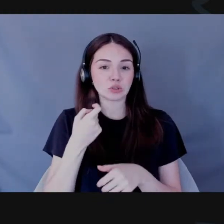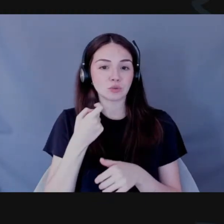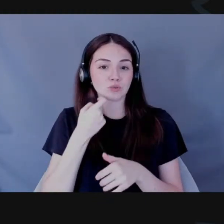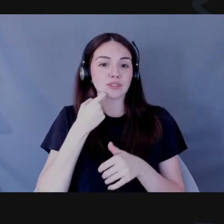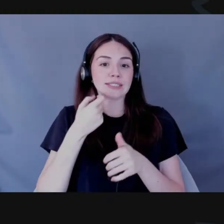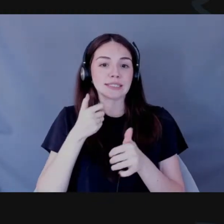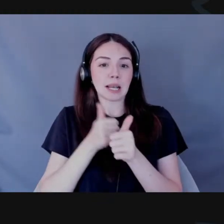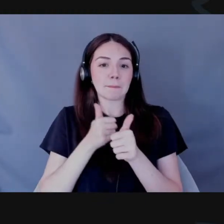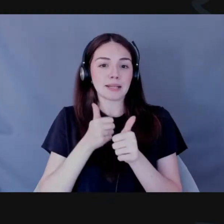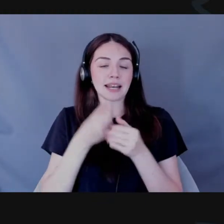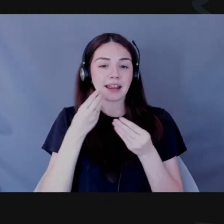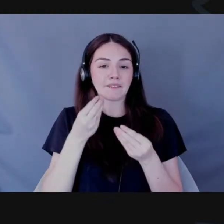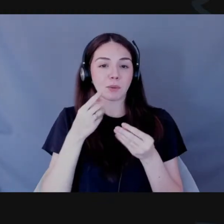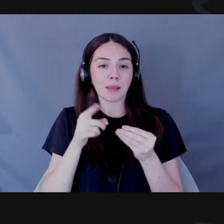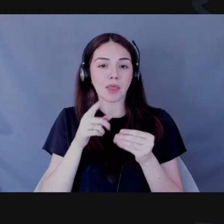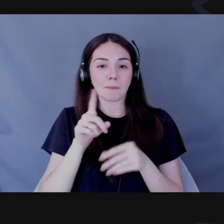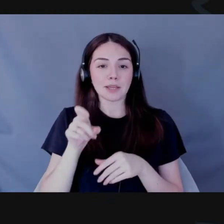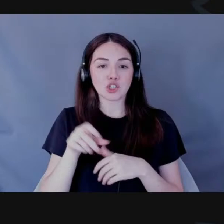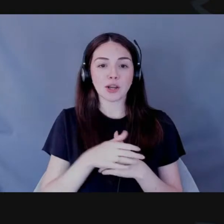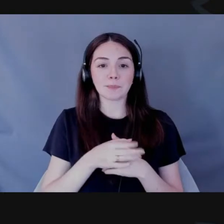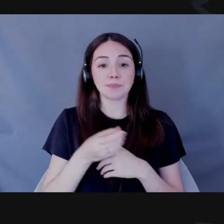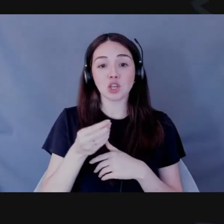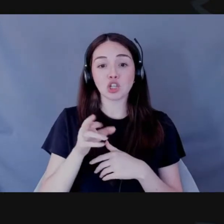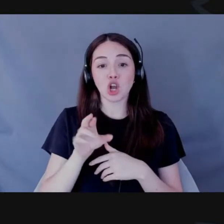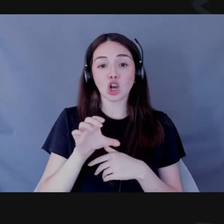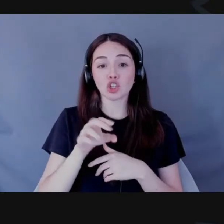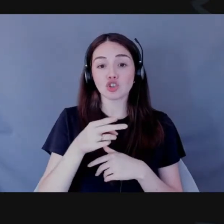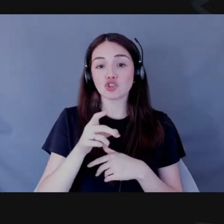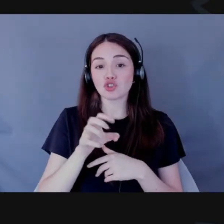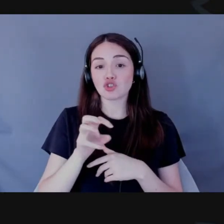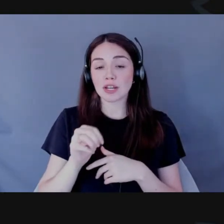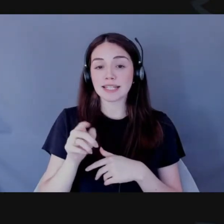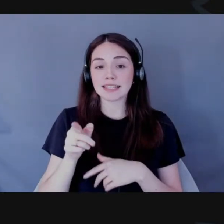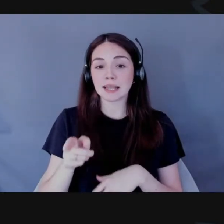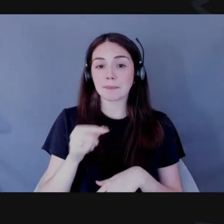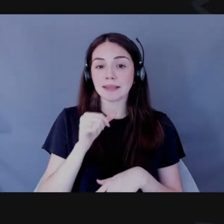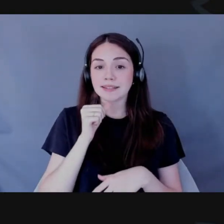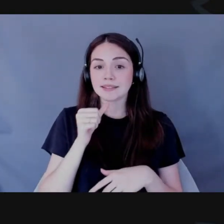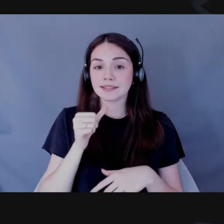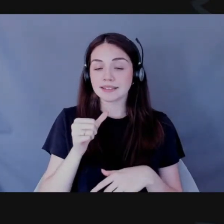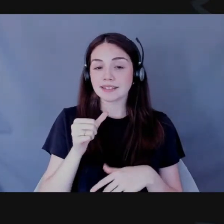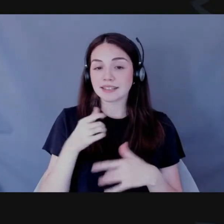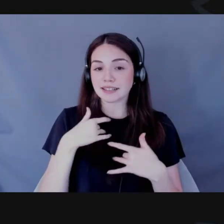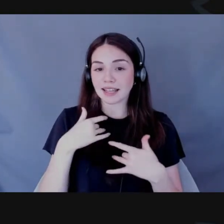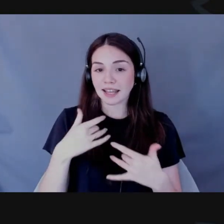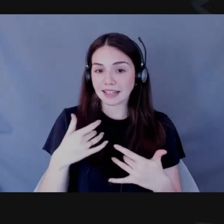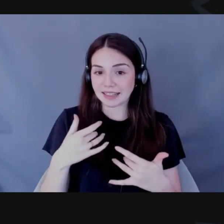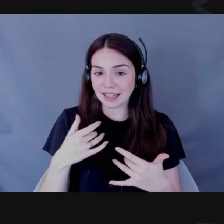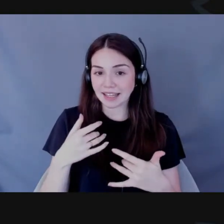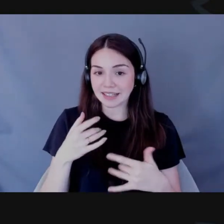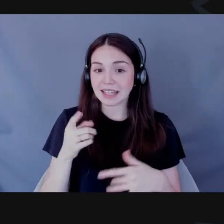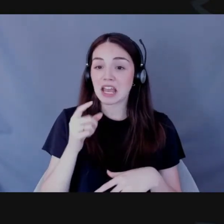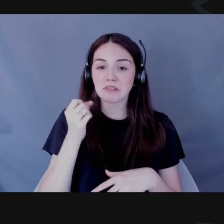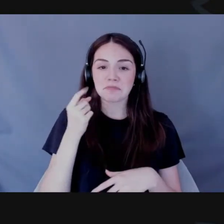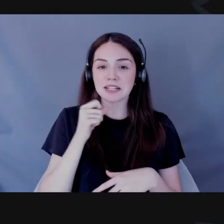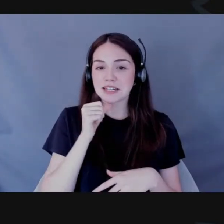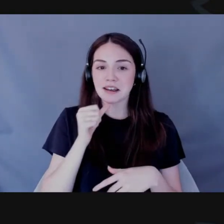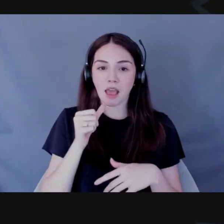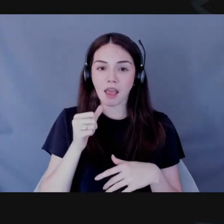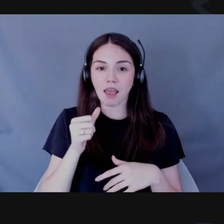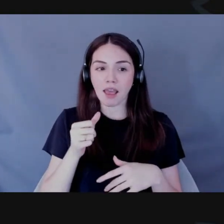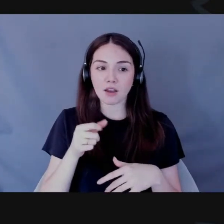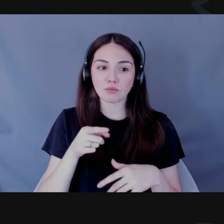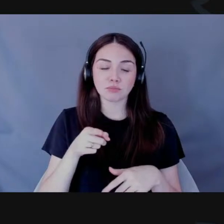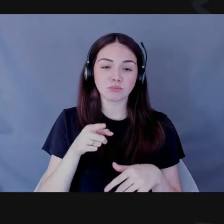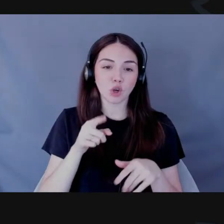mystery. Dr. Cheezum is an unlikely Chessie chronicler. He's not a Bay waterman, but an Eastern